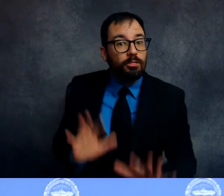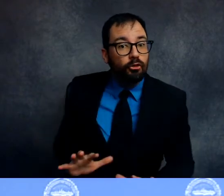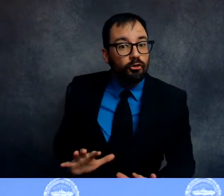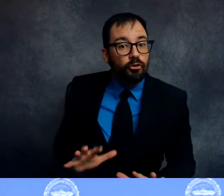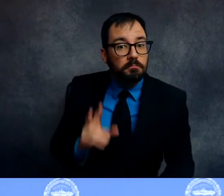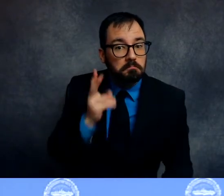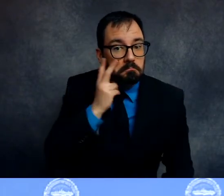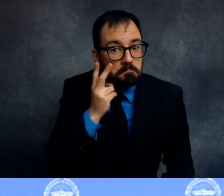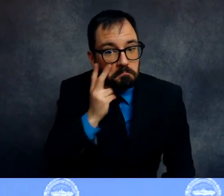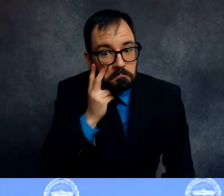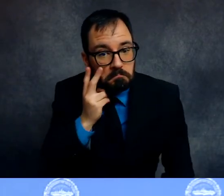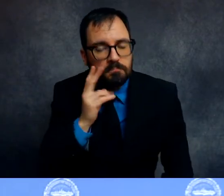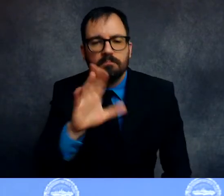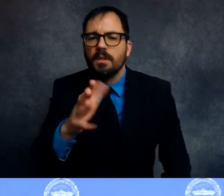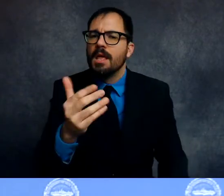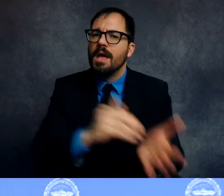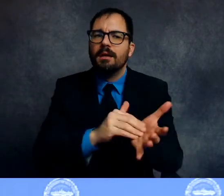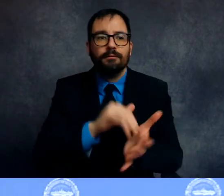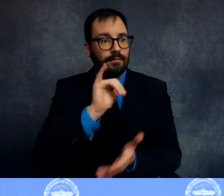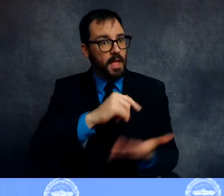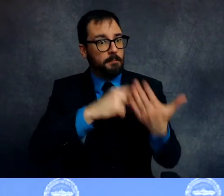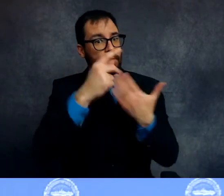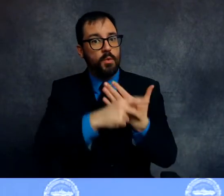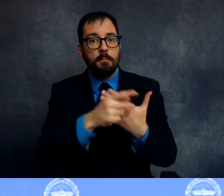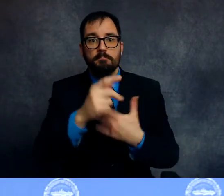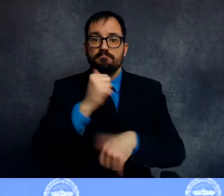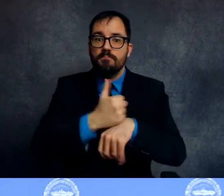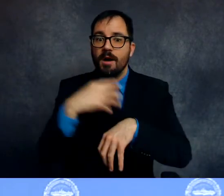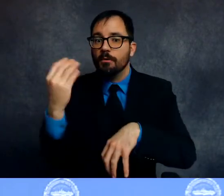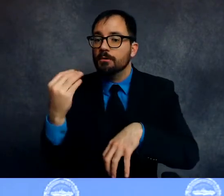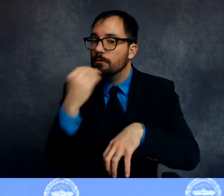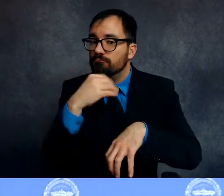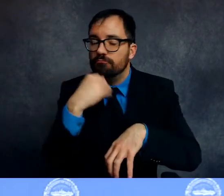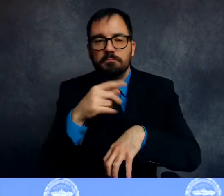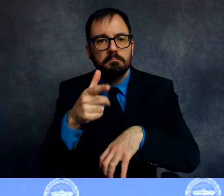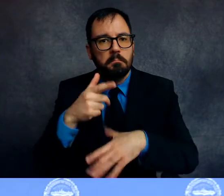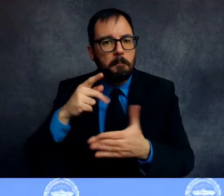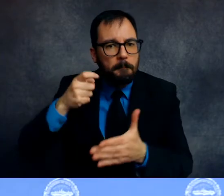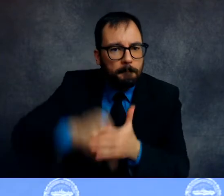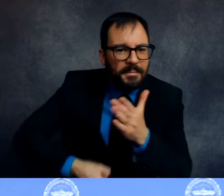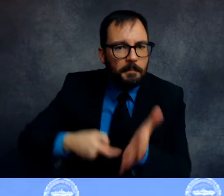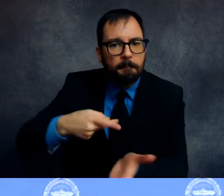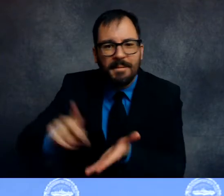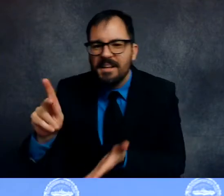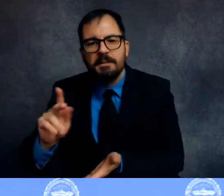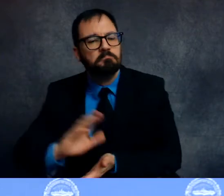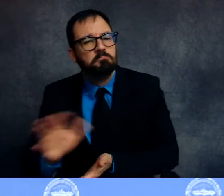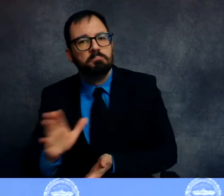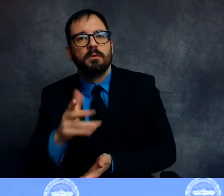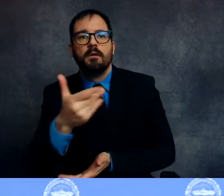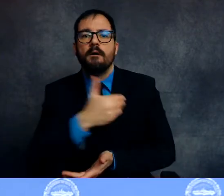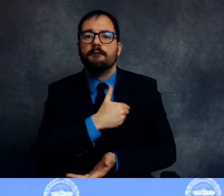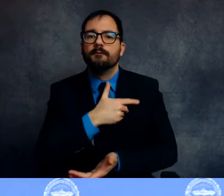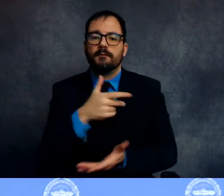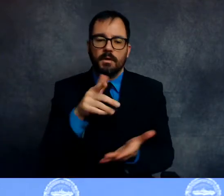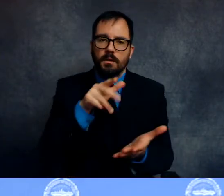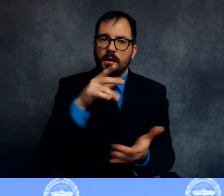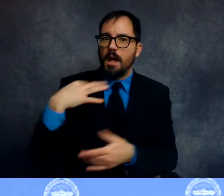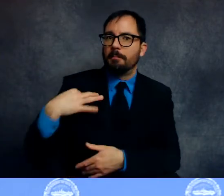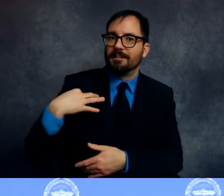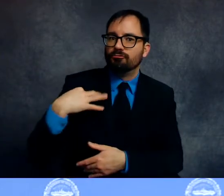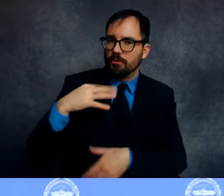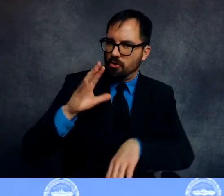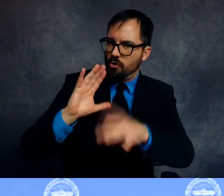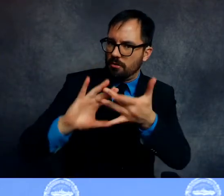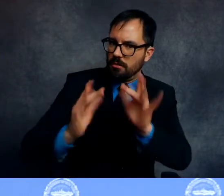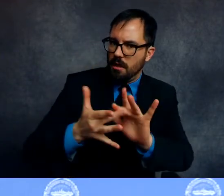or as soon as the weather permits it to happen. We are once again waiving fees to remove that barrier to apply for this